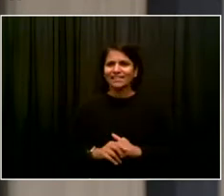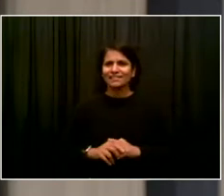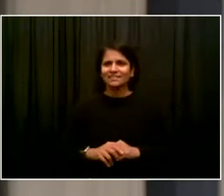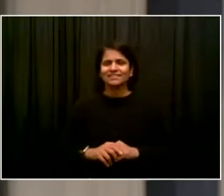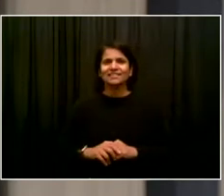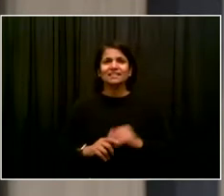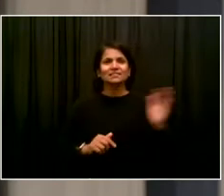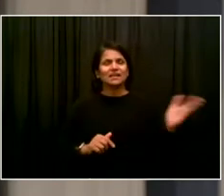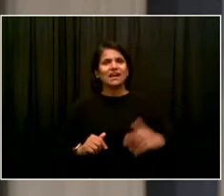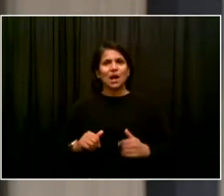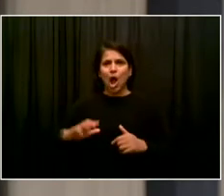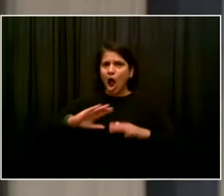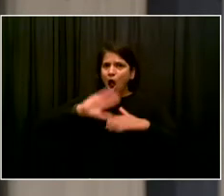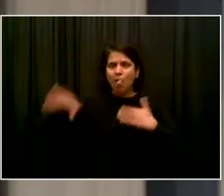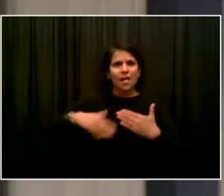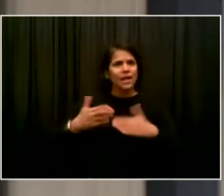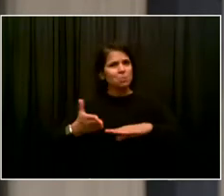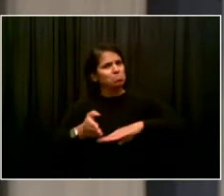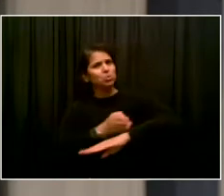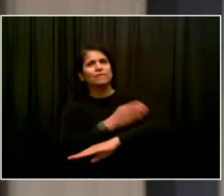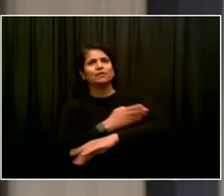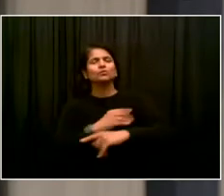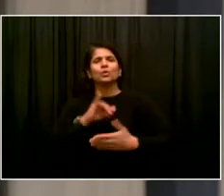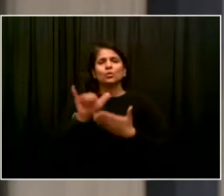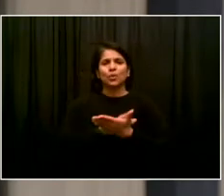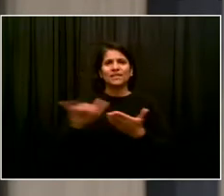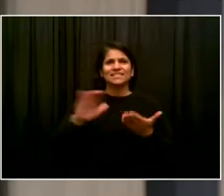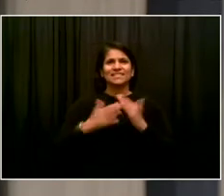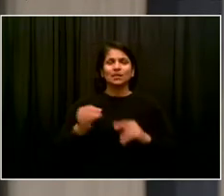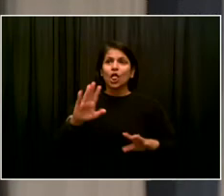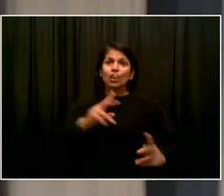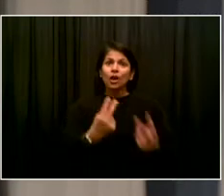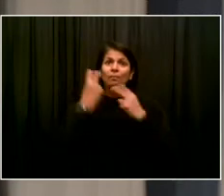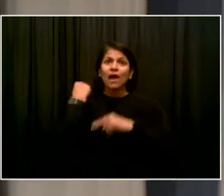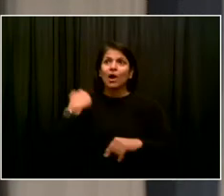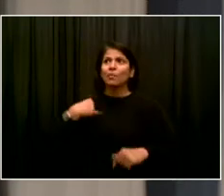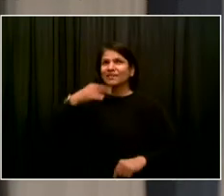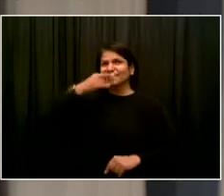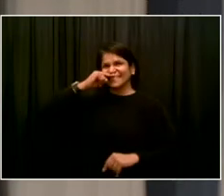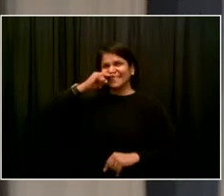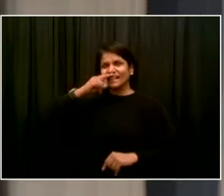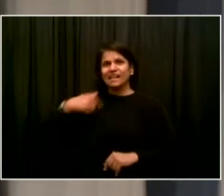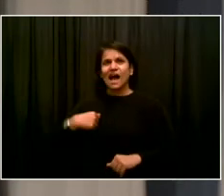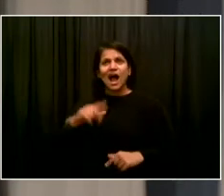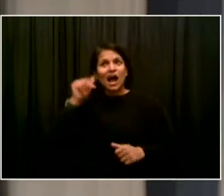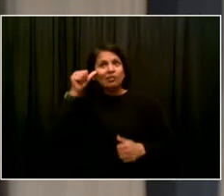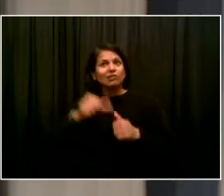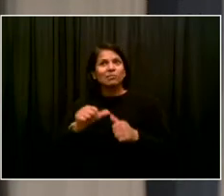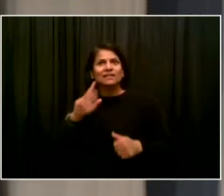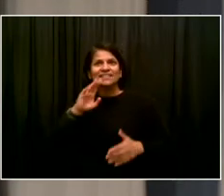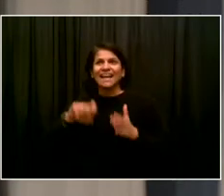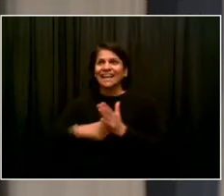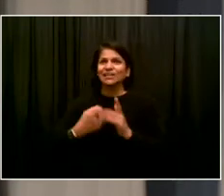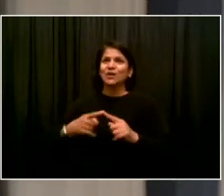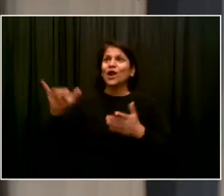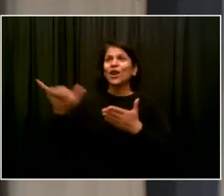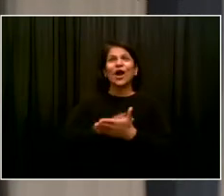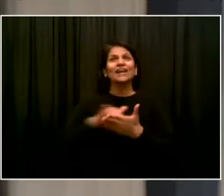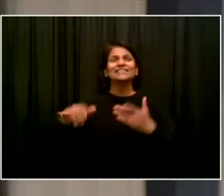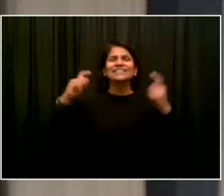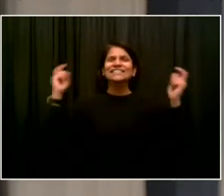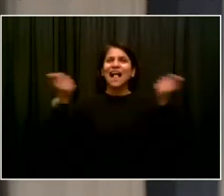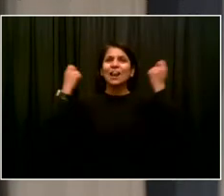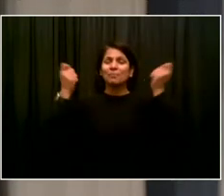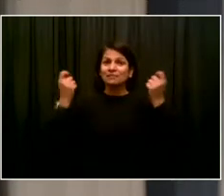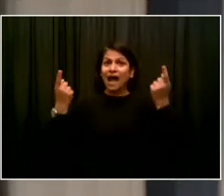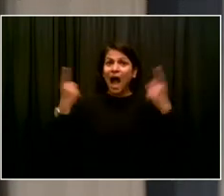When I was a kid, I would only see Key to the City ceremonies, you know, on TV or in movies. And to think that